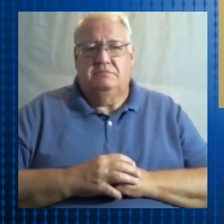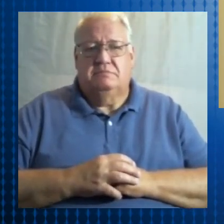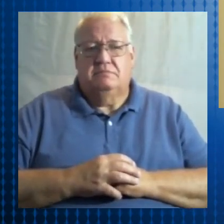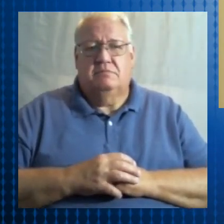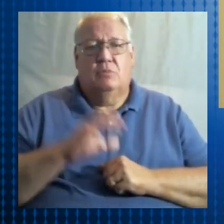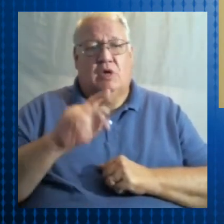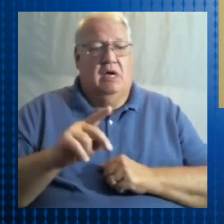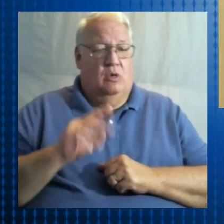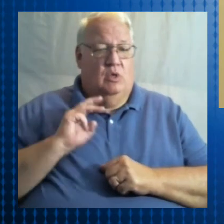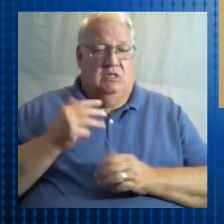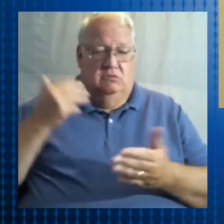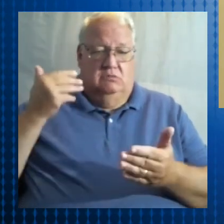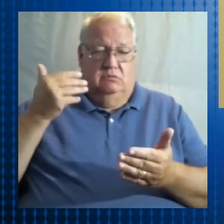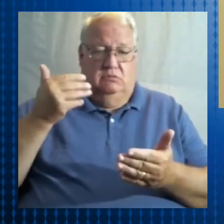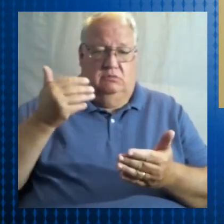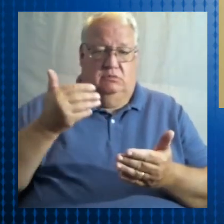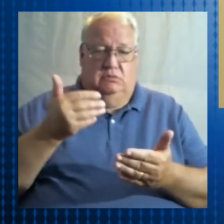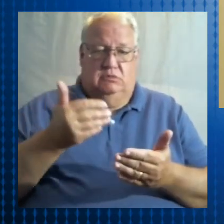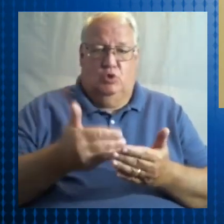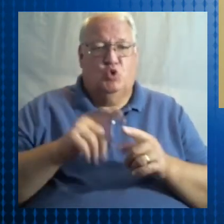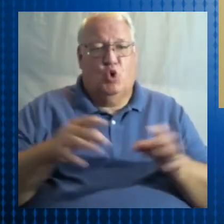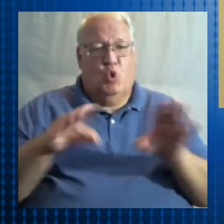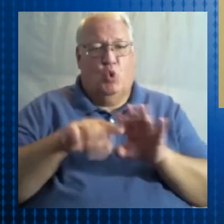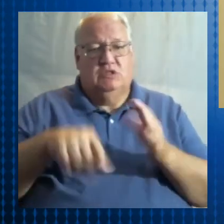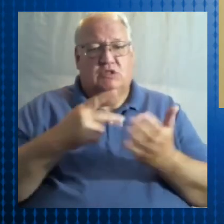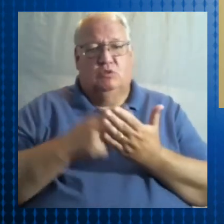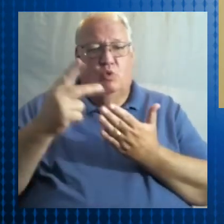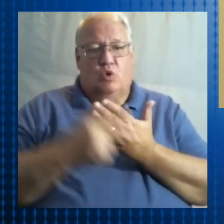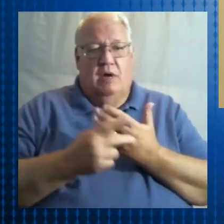Well, we're coming to the close of our program tonight, and